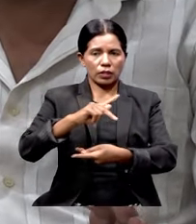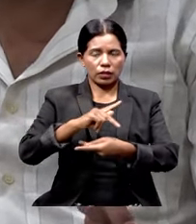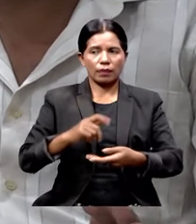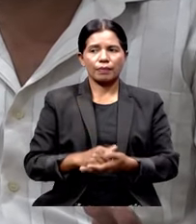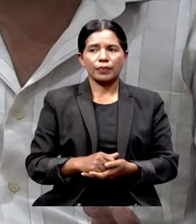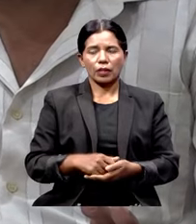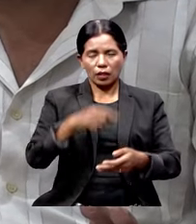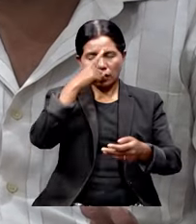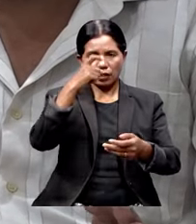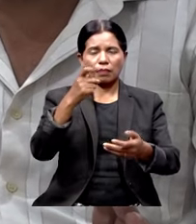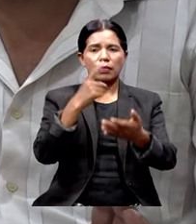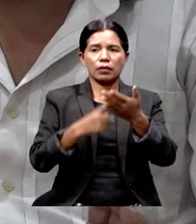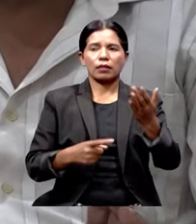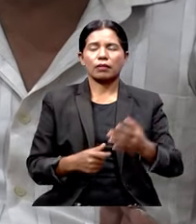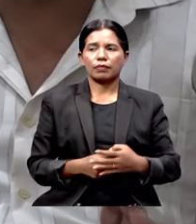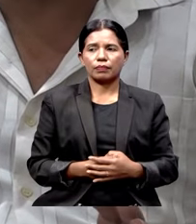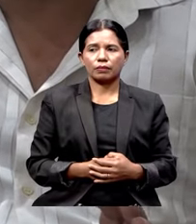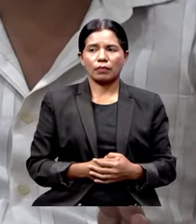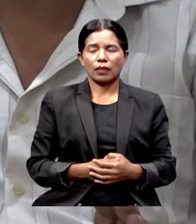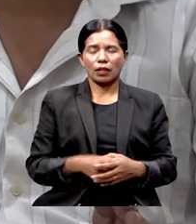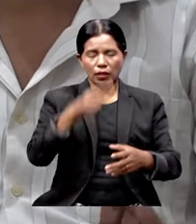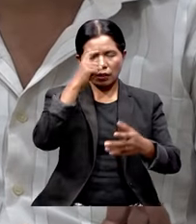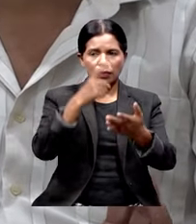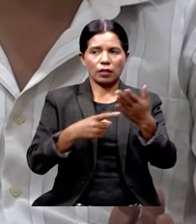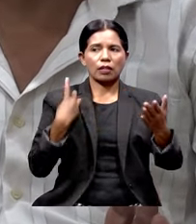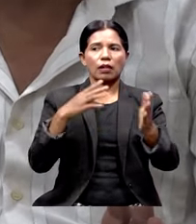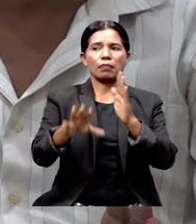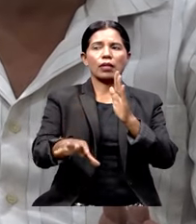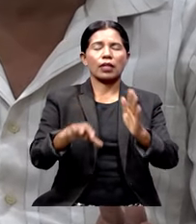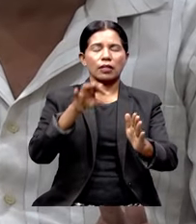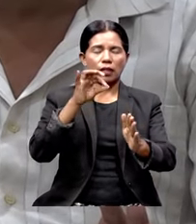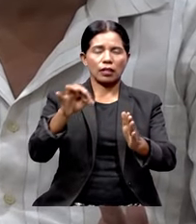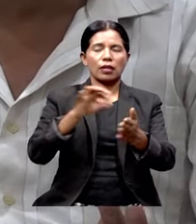ra jaun ma tamba saida ma kami hetan kontrato ira ni